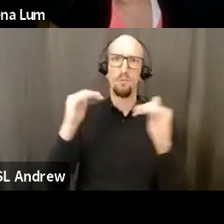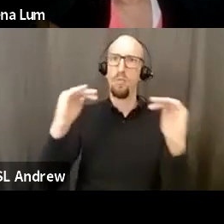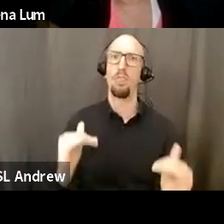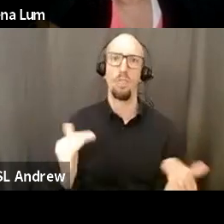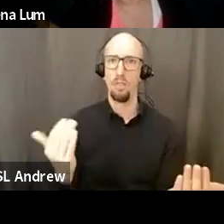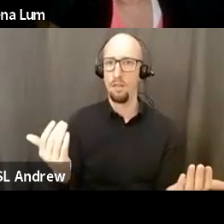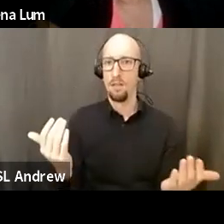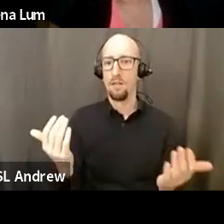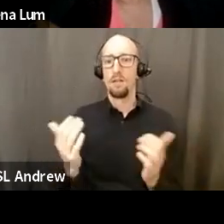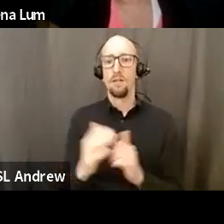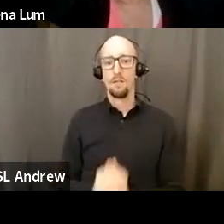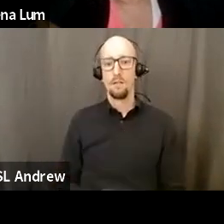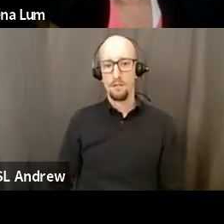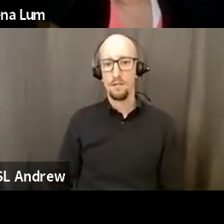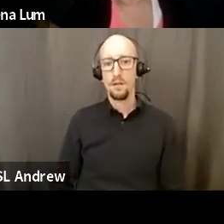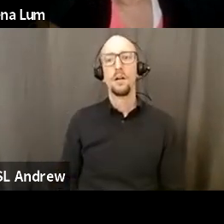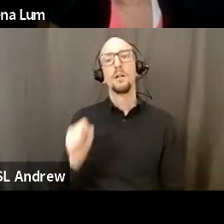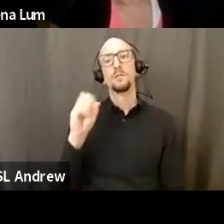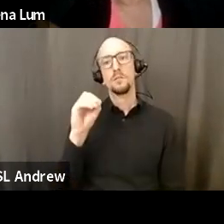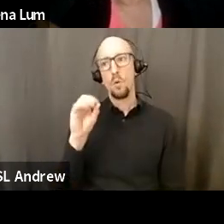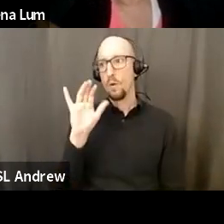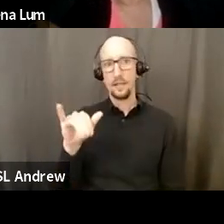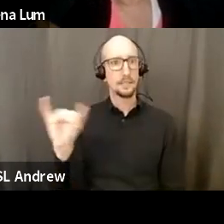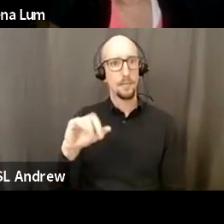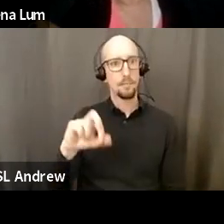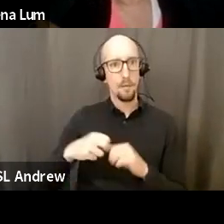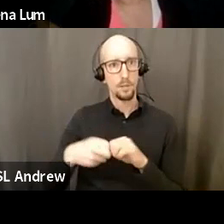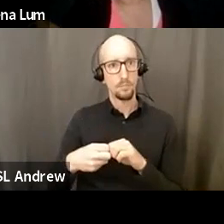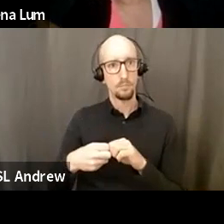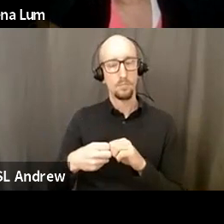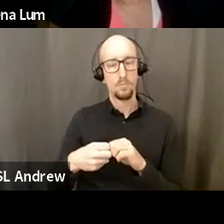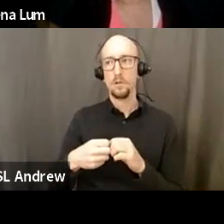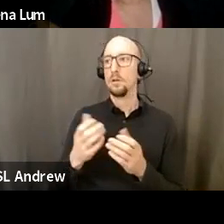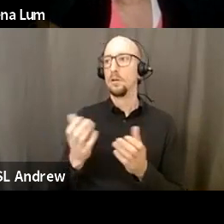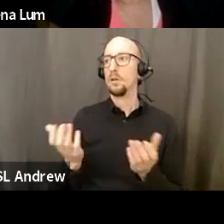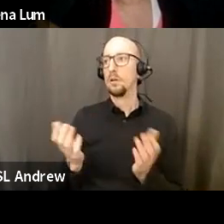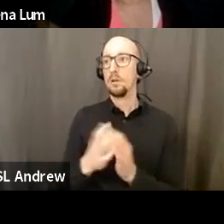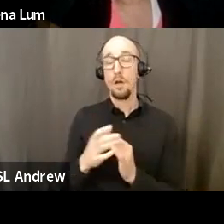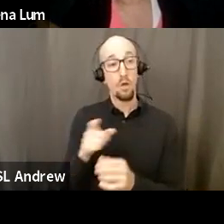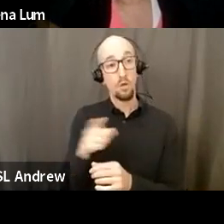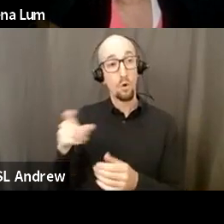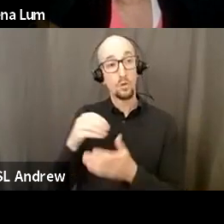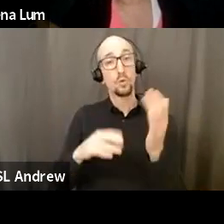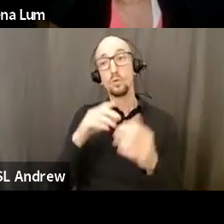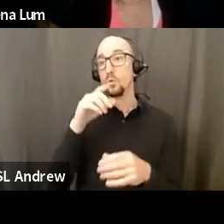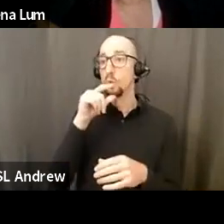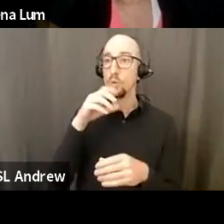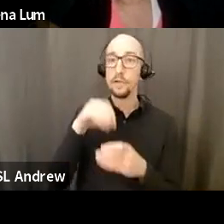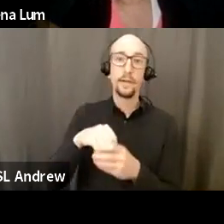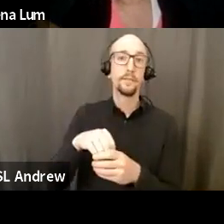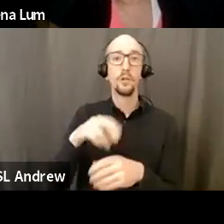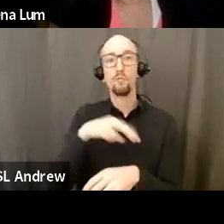And so we raised the same issue. Are we saying to the students in the parochials and the charter schools. I